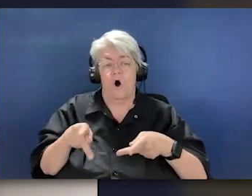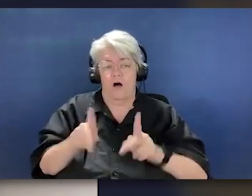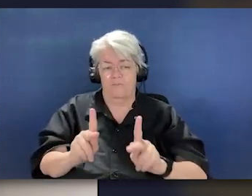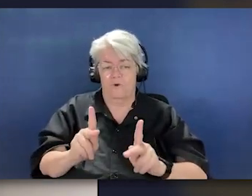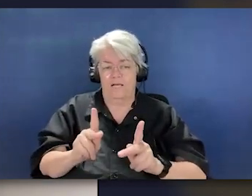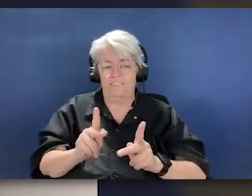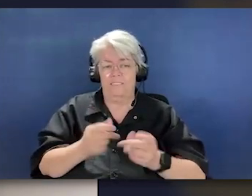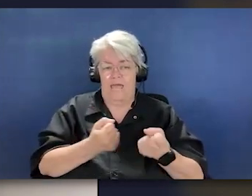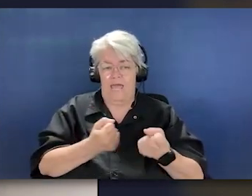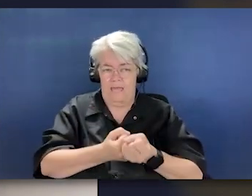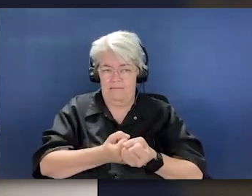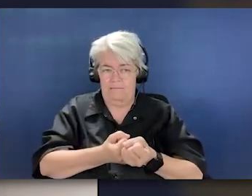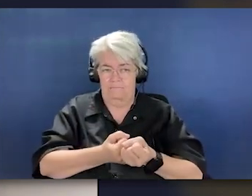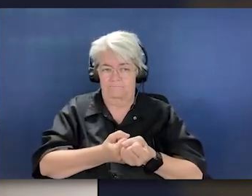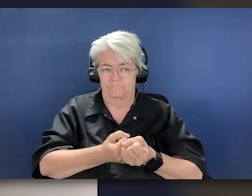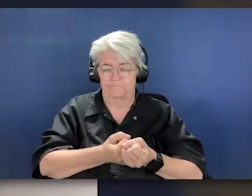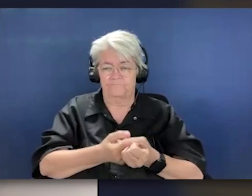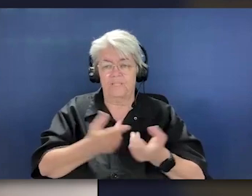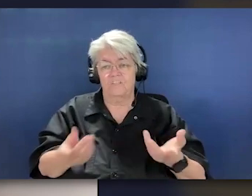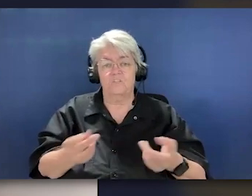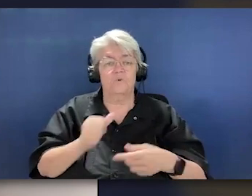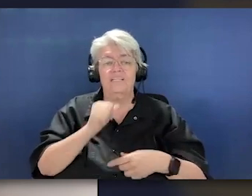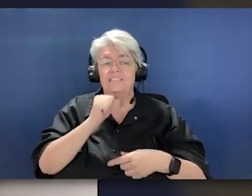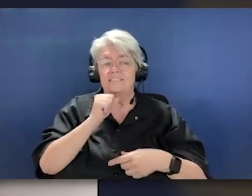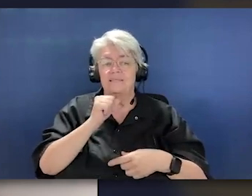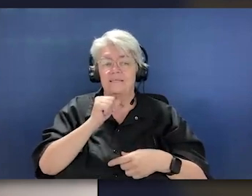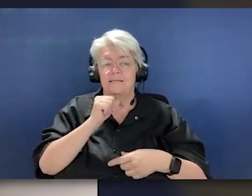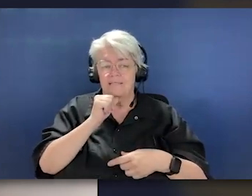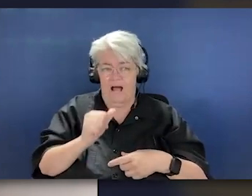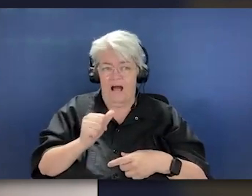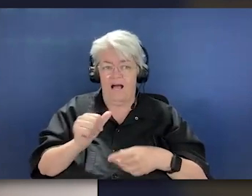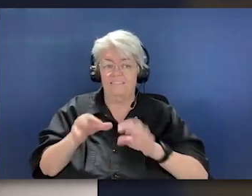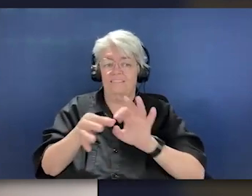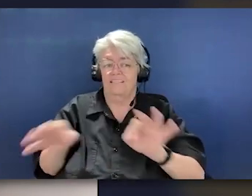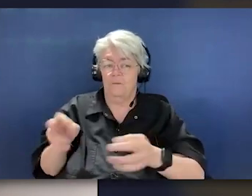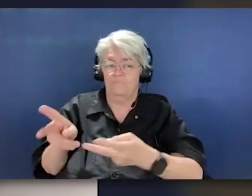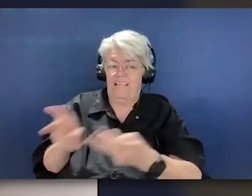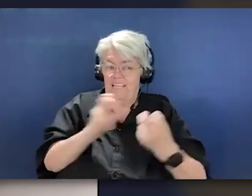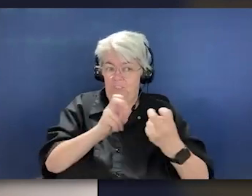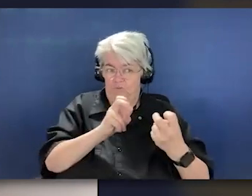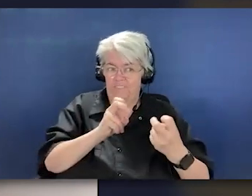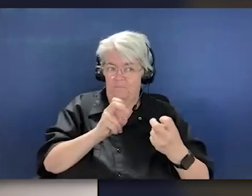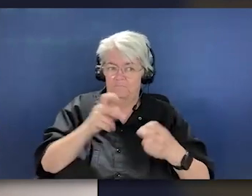than saying it's plagiarism, because it's not exactly,